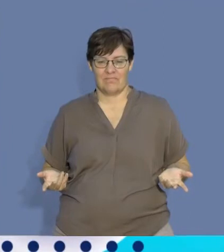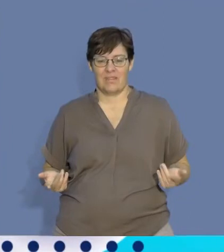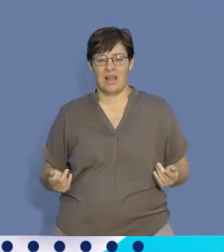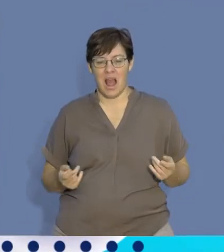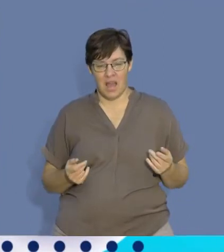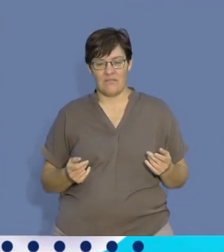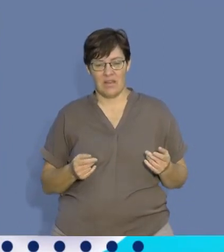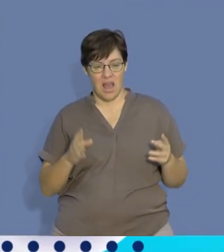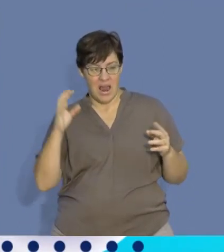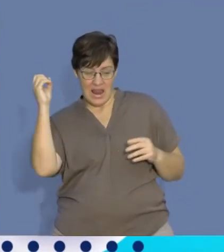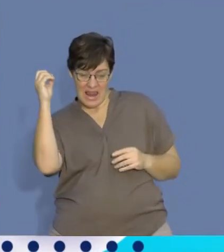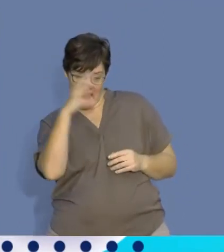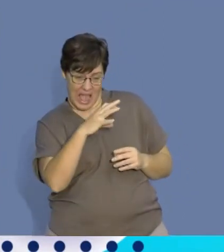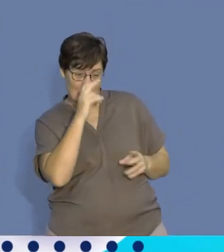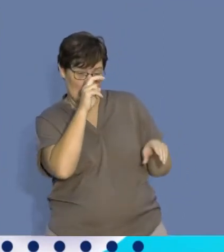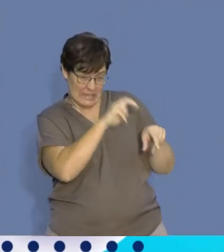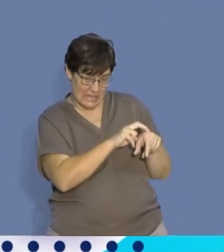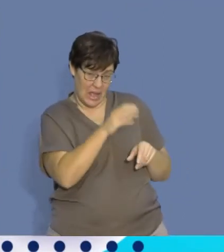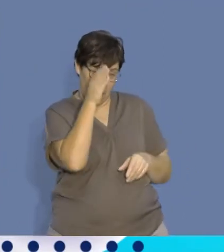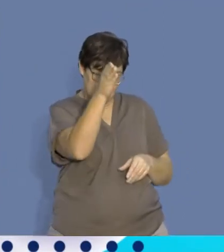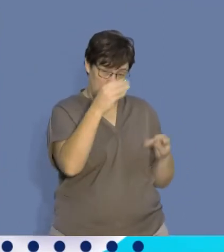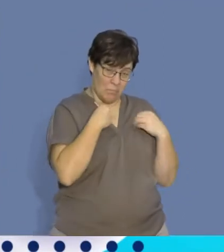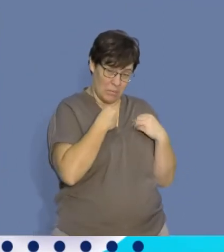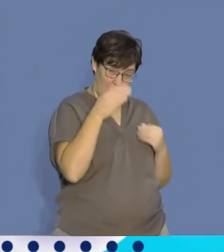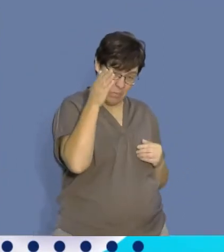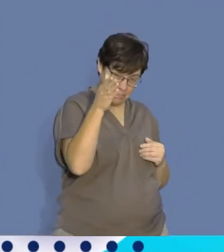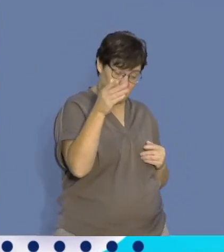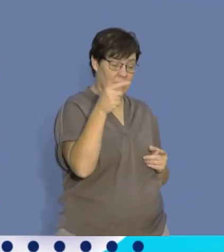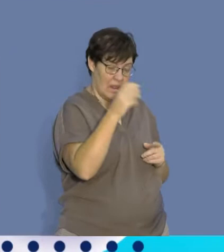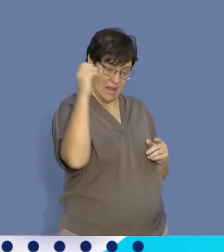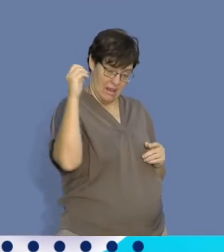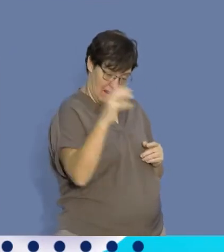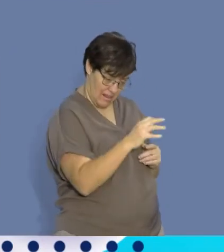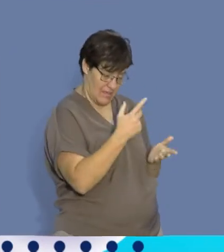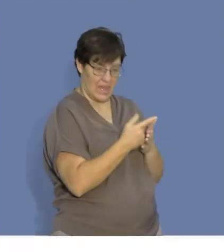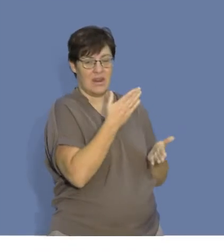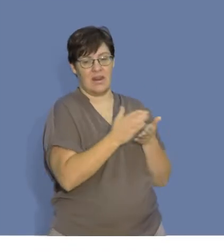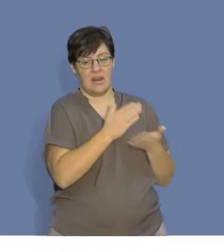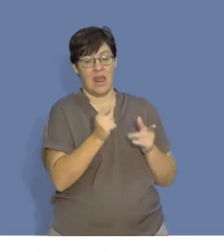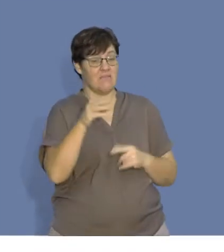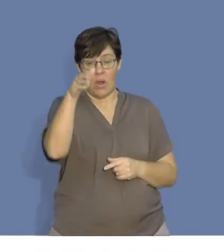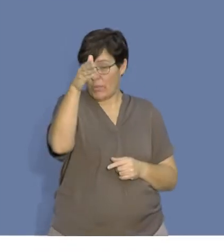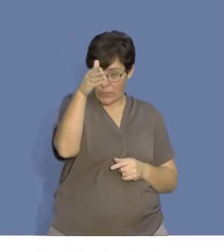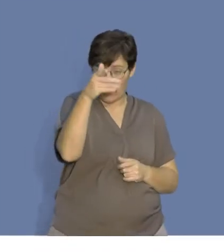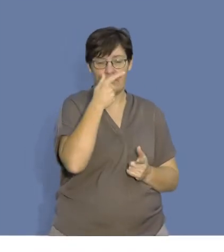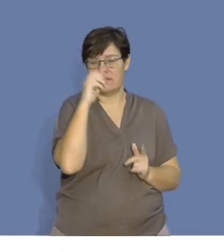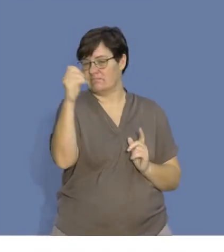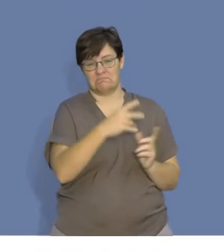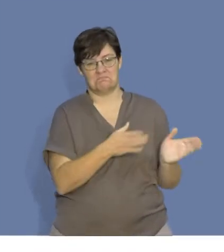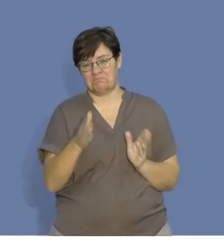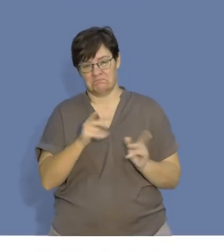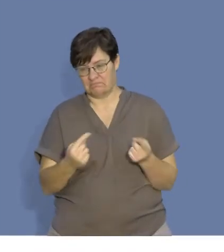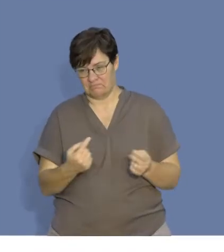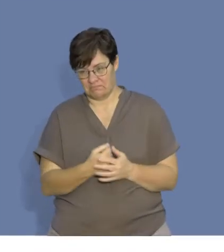characteristics of the light that's needed. There are properties that are needed, okay? Now again, so this current's still quite